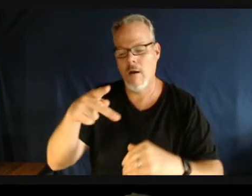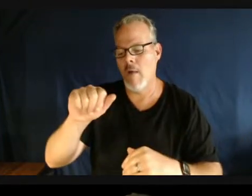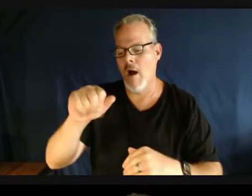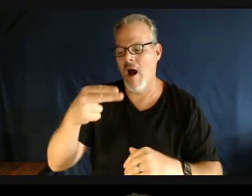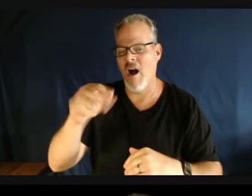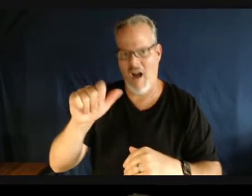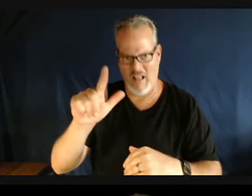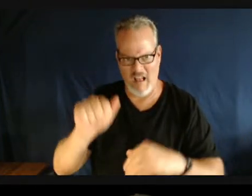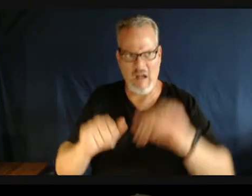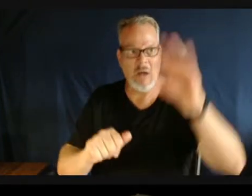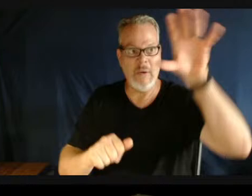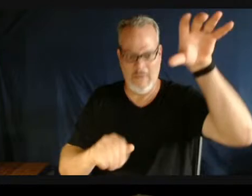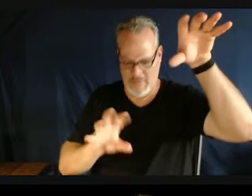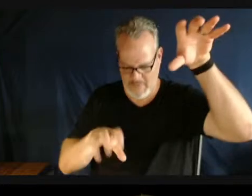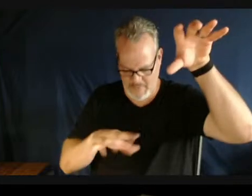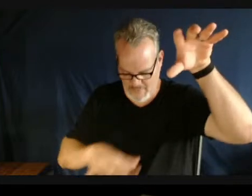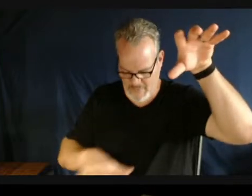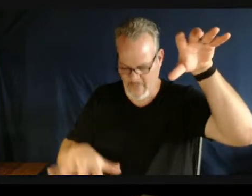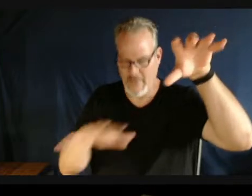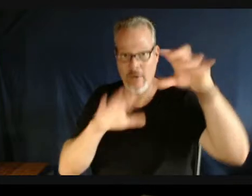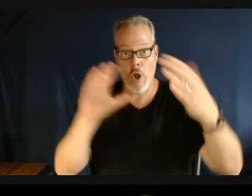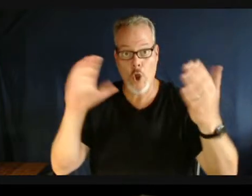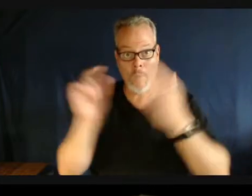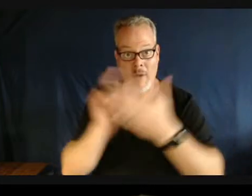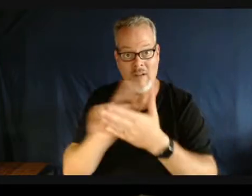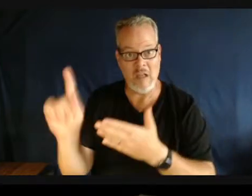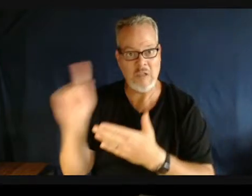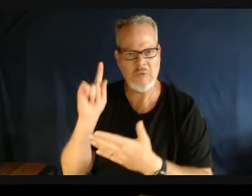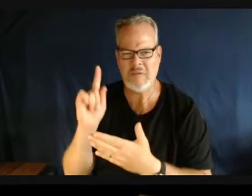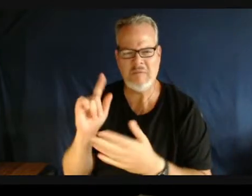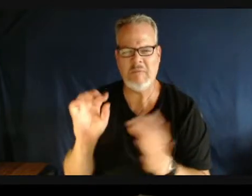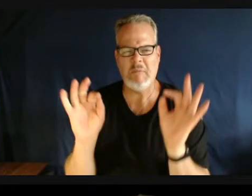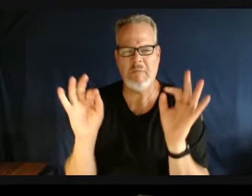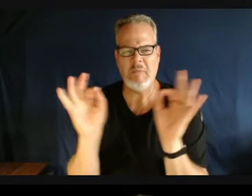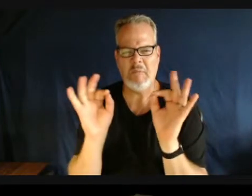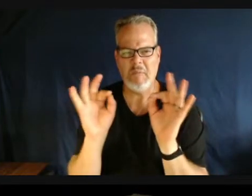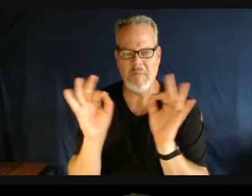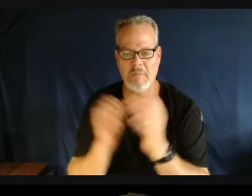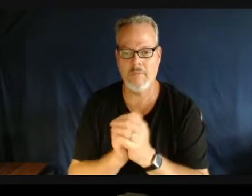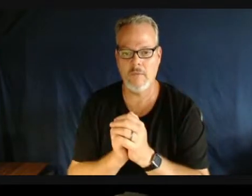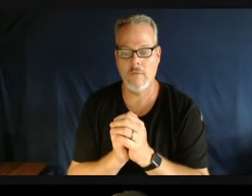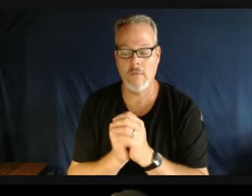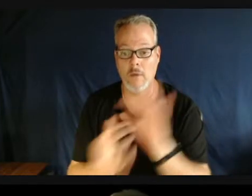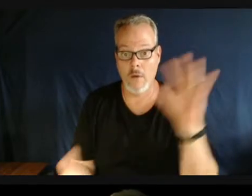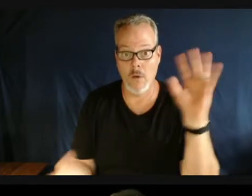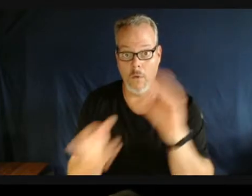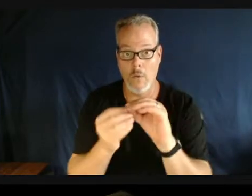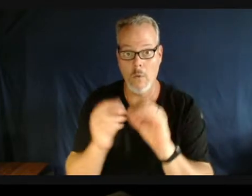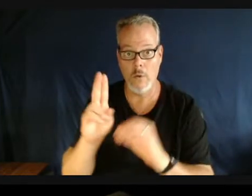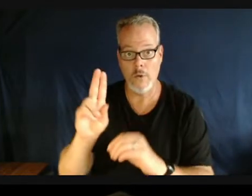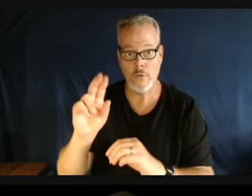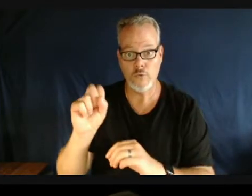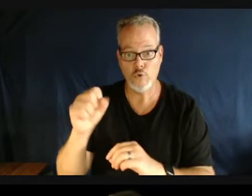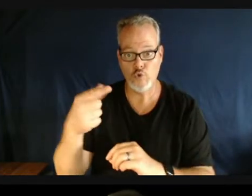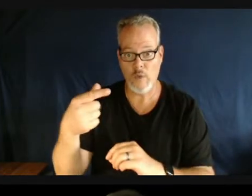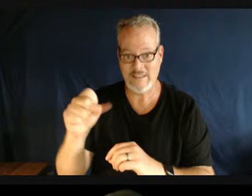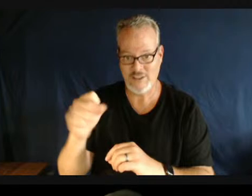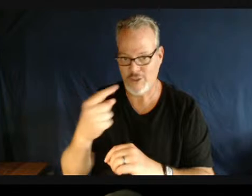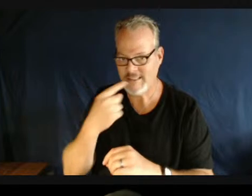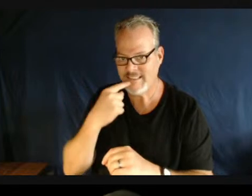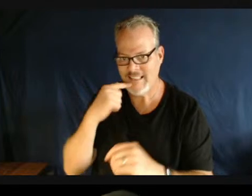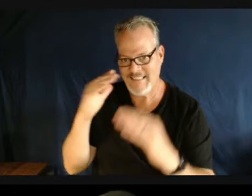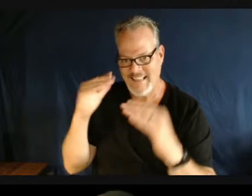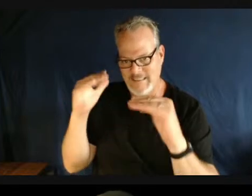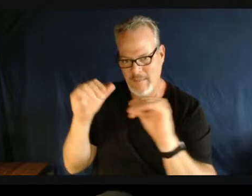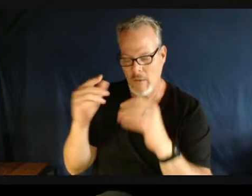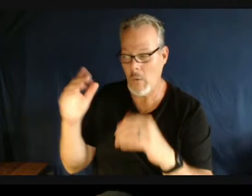concentrations as we saw the previous week. So altogether, the USGS has noted the eruption to last in total of 37